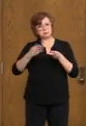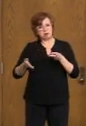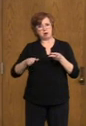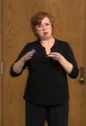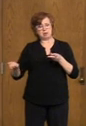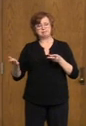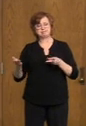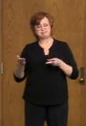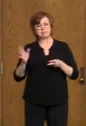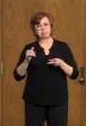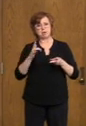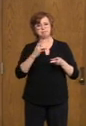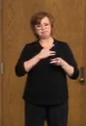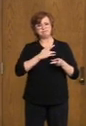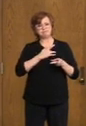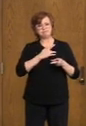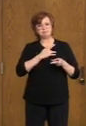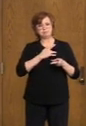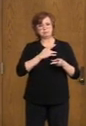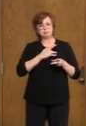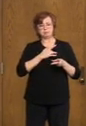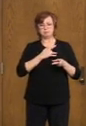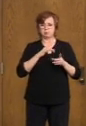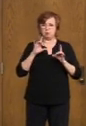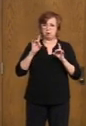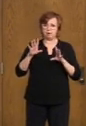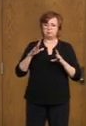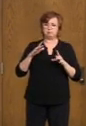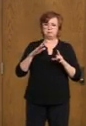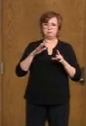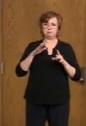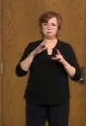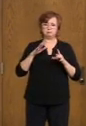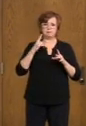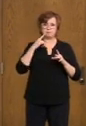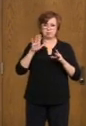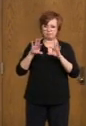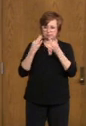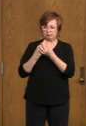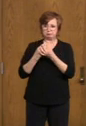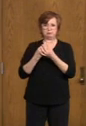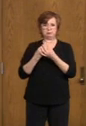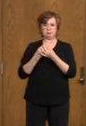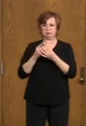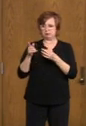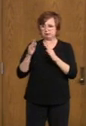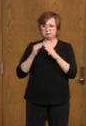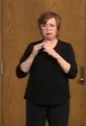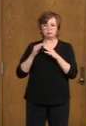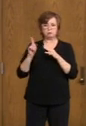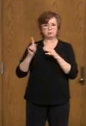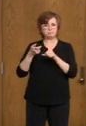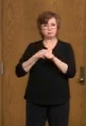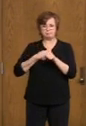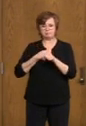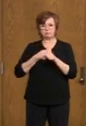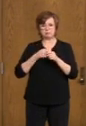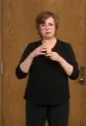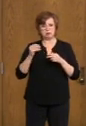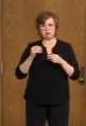fatality due to COVID or any other reason is tragic for the family and the community where that individual resides, and for the